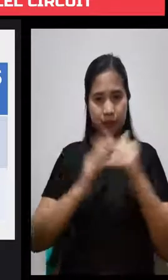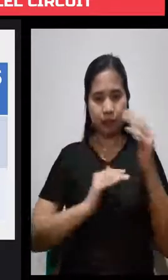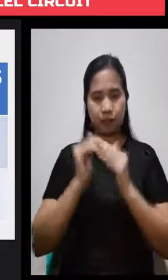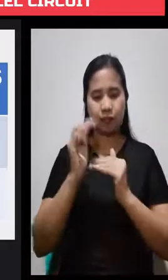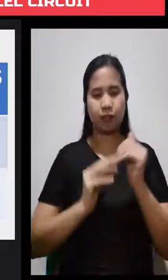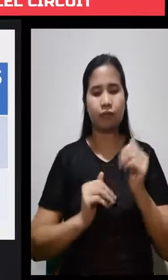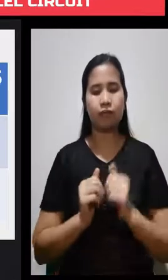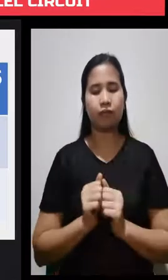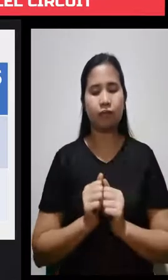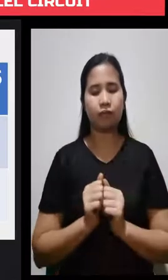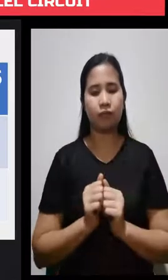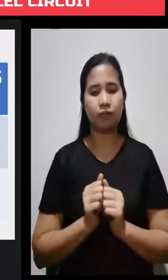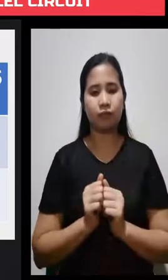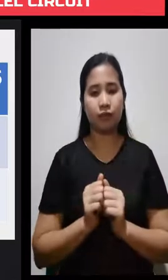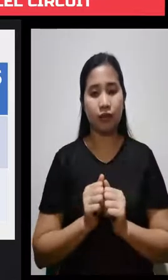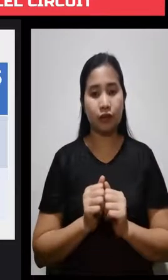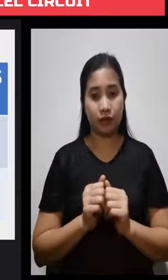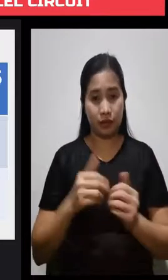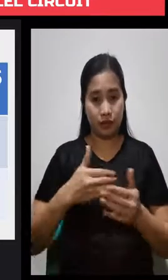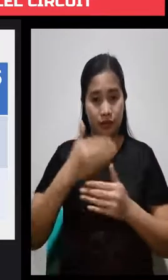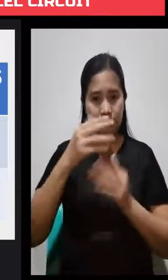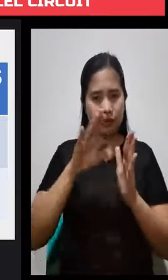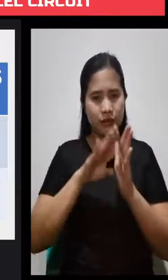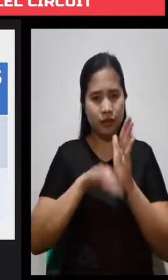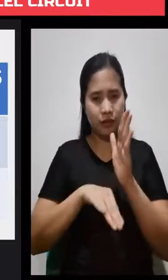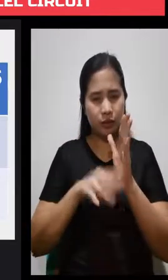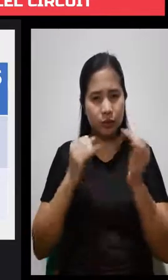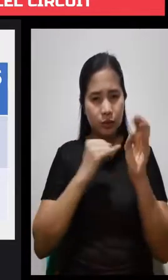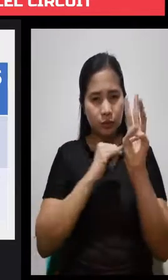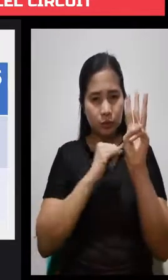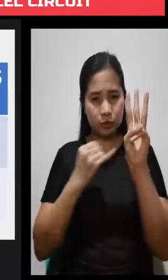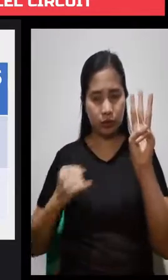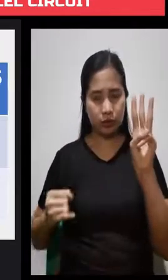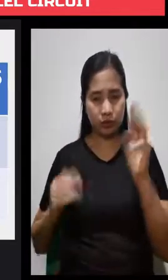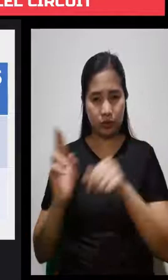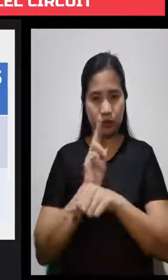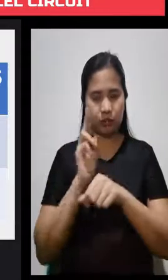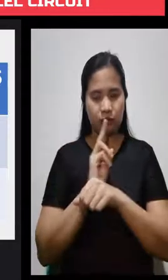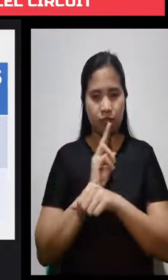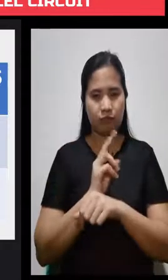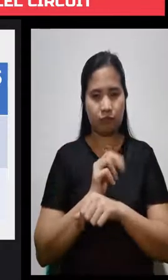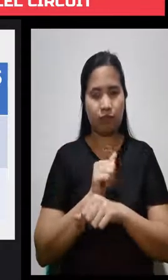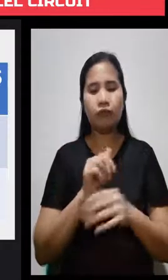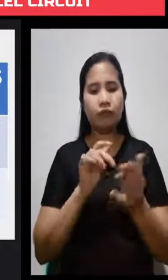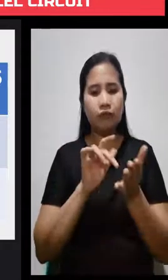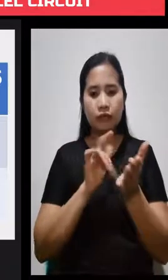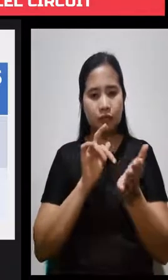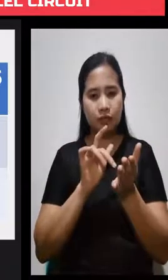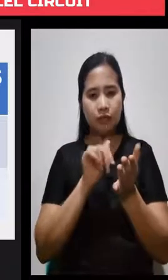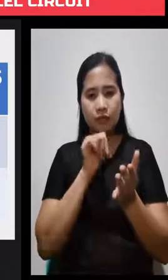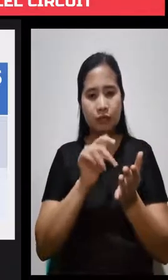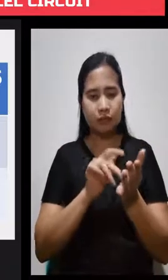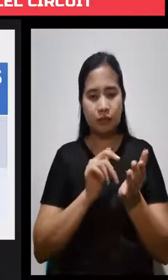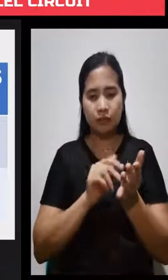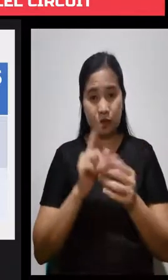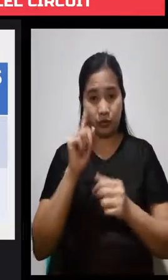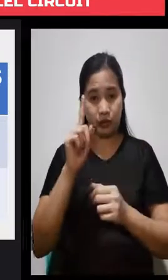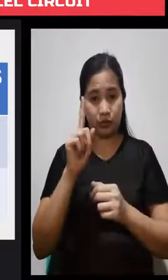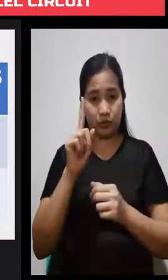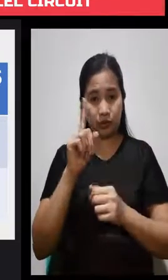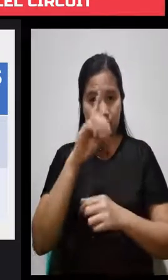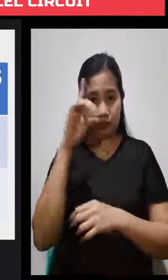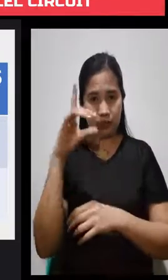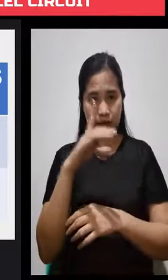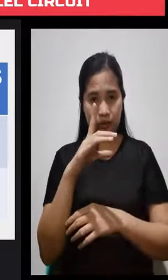Next, less wire to use. The disadvantages, if one light goes out,